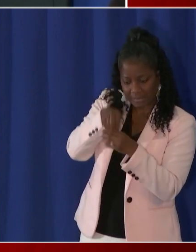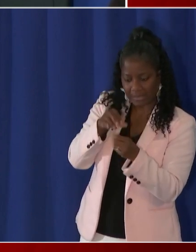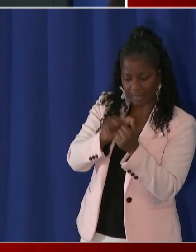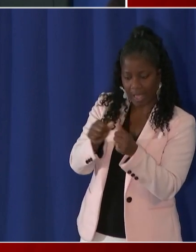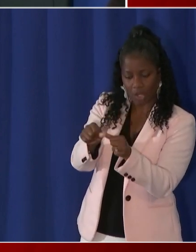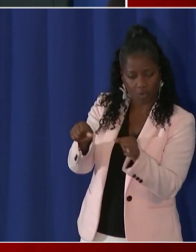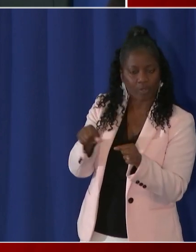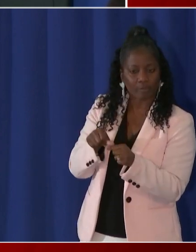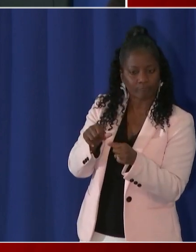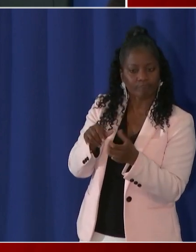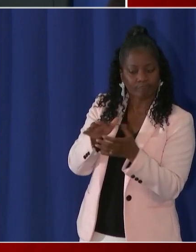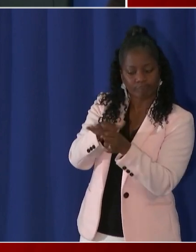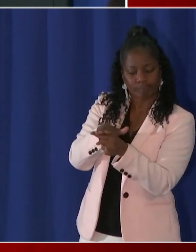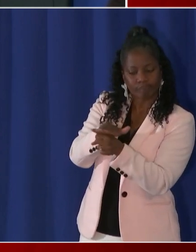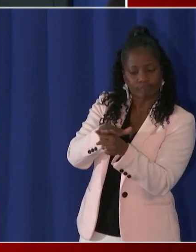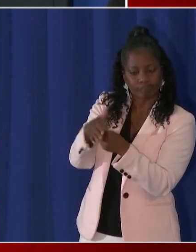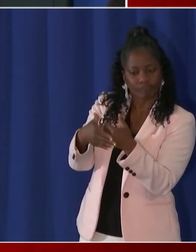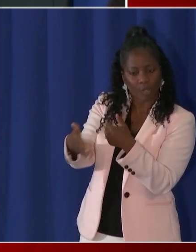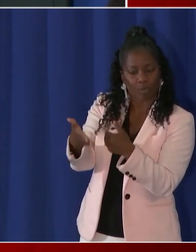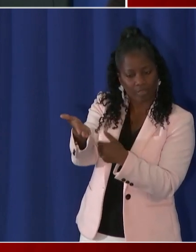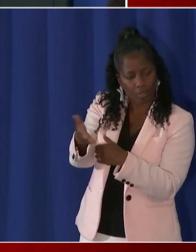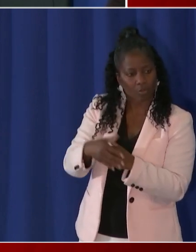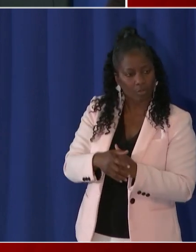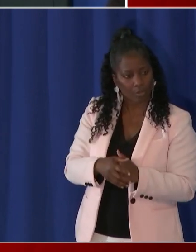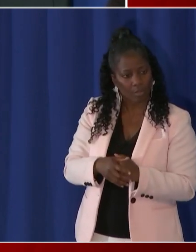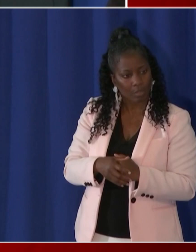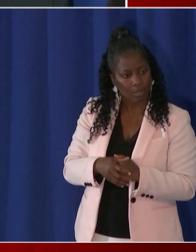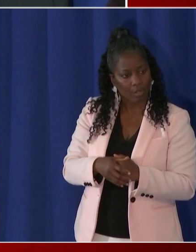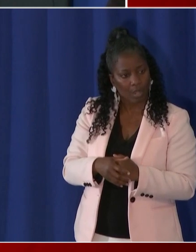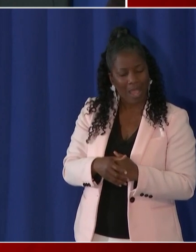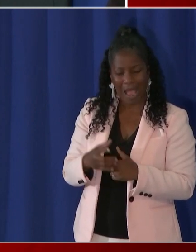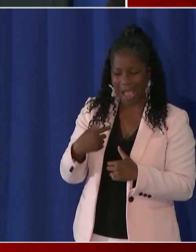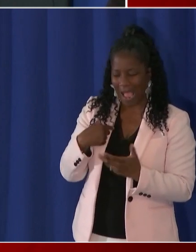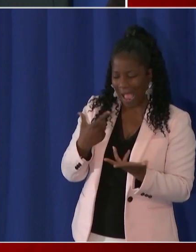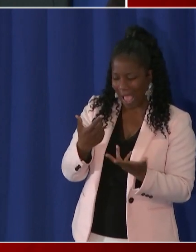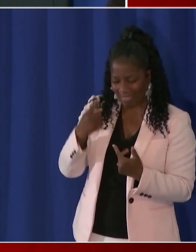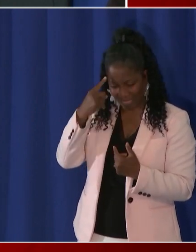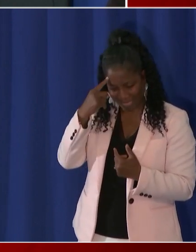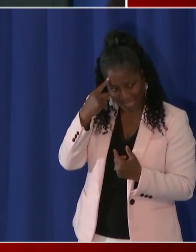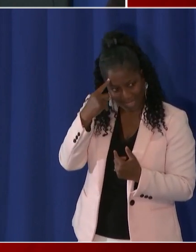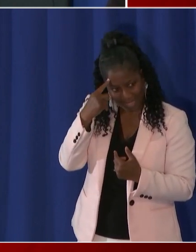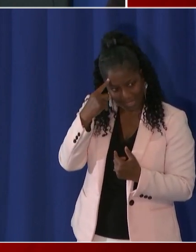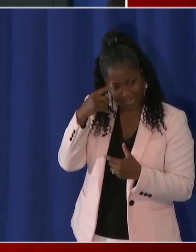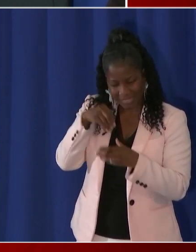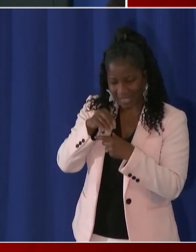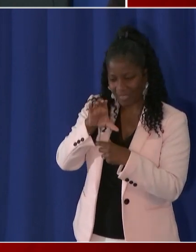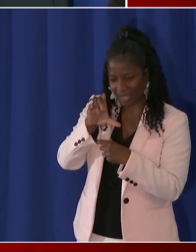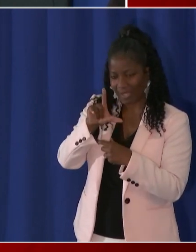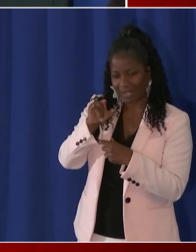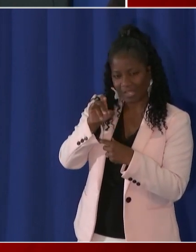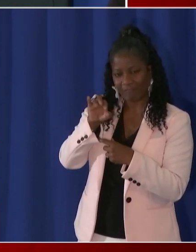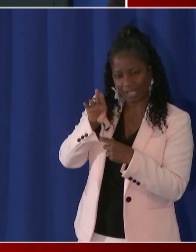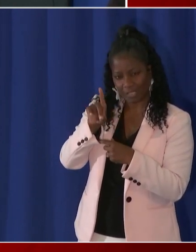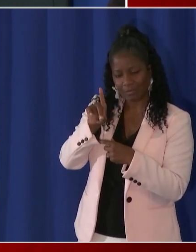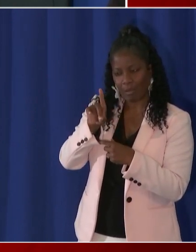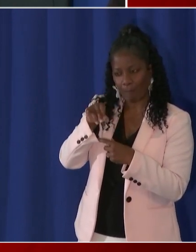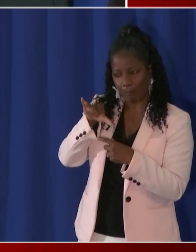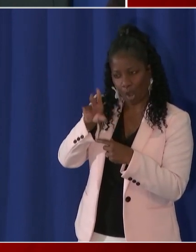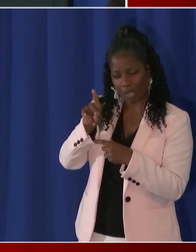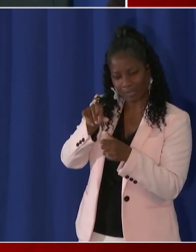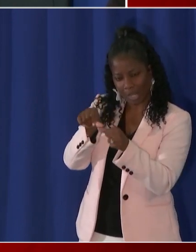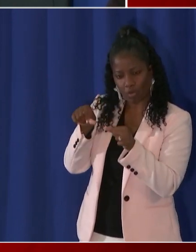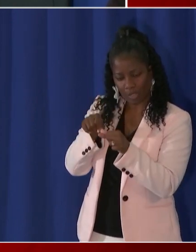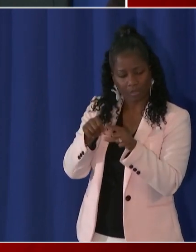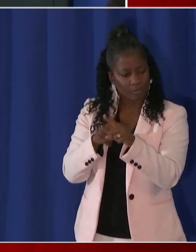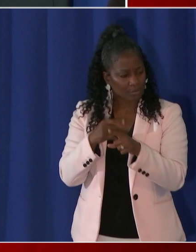in the neighborhood down there. And I'm tempted to say it did include that little Cleveland Park section down there. But is there